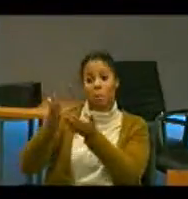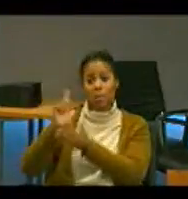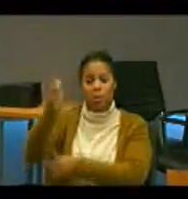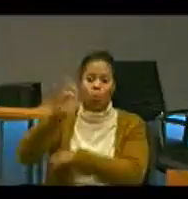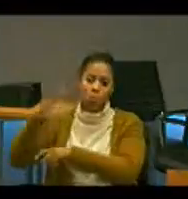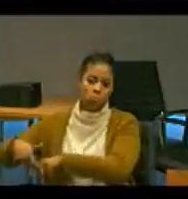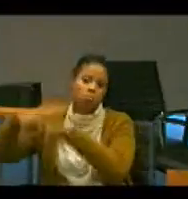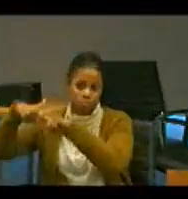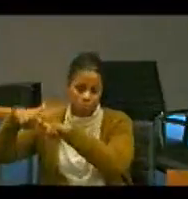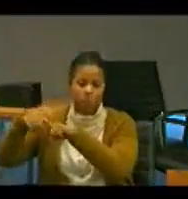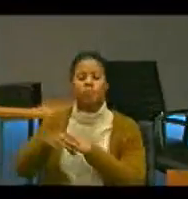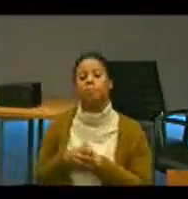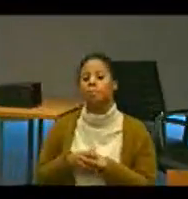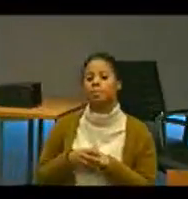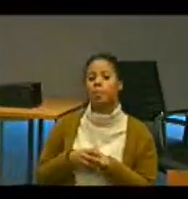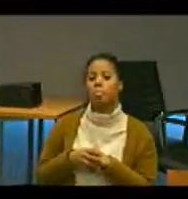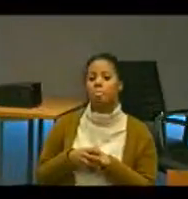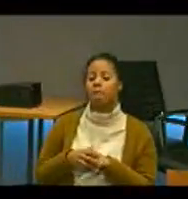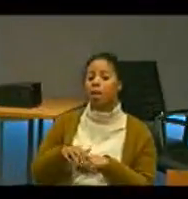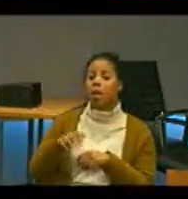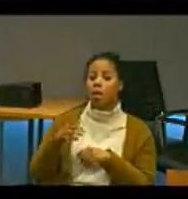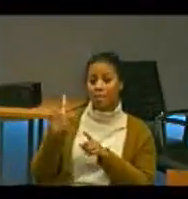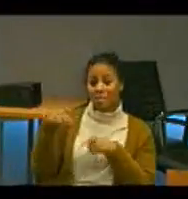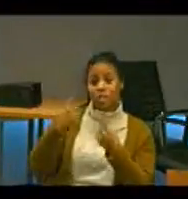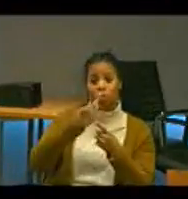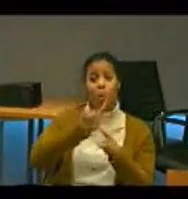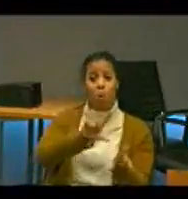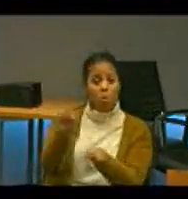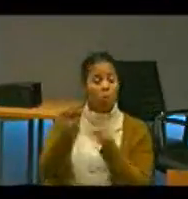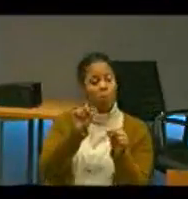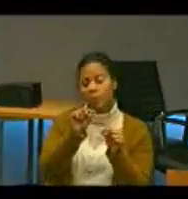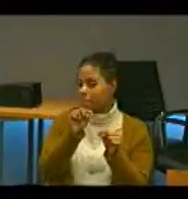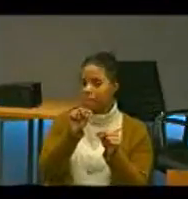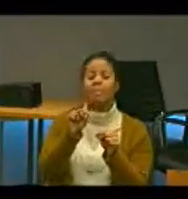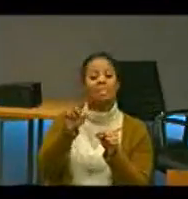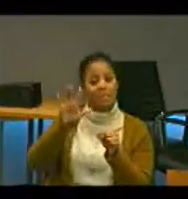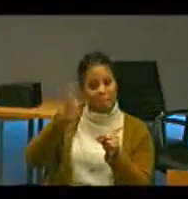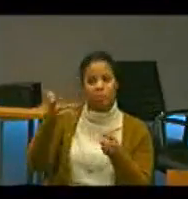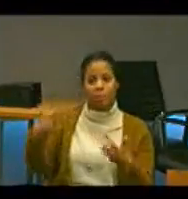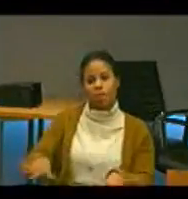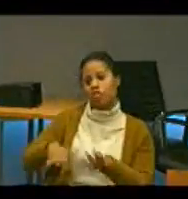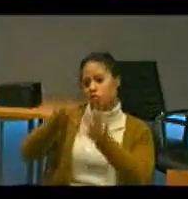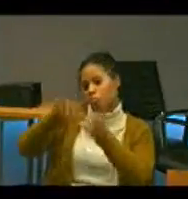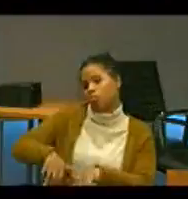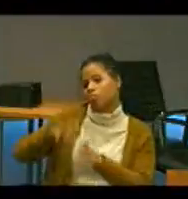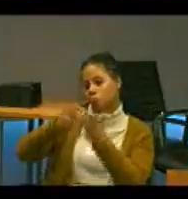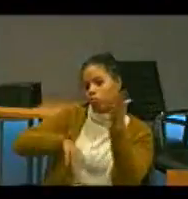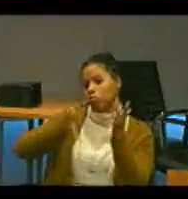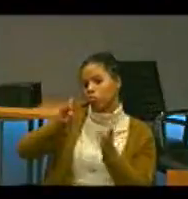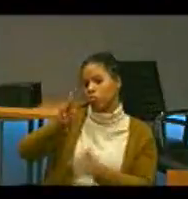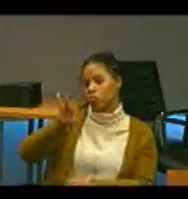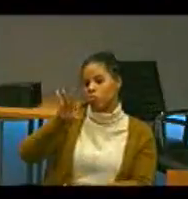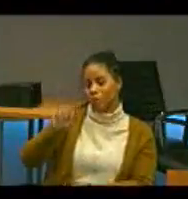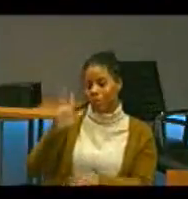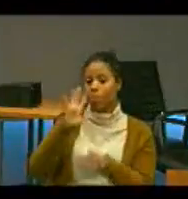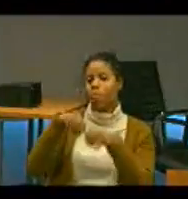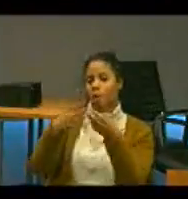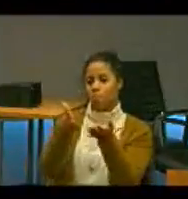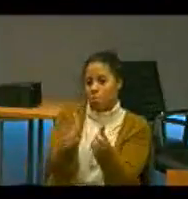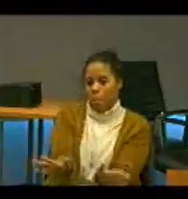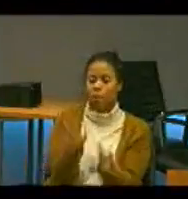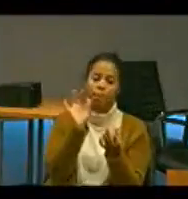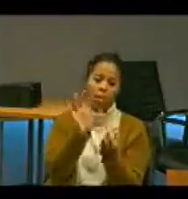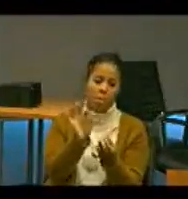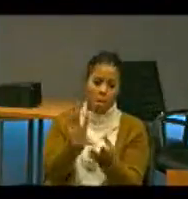These reports seem to be more than rumor, as reporters have identified a draft Federal Register notice that would invite public feedback on a delay